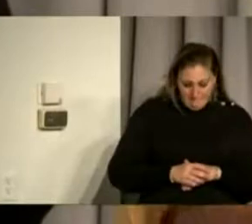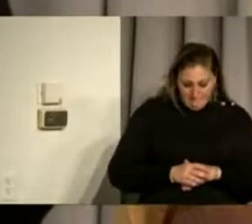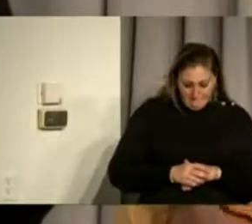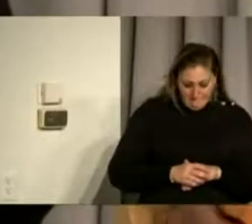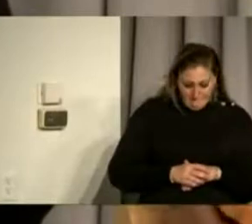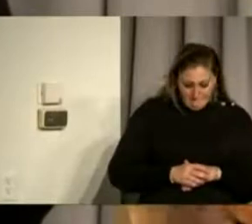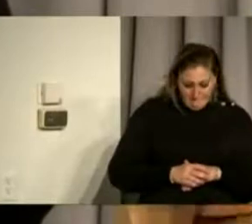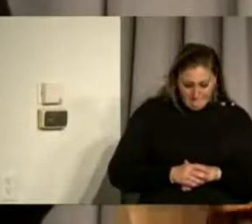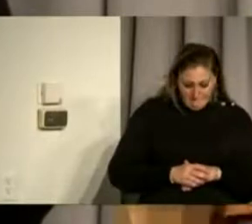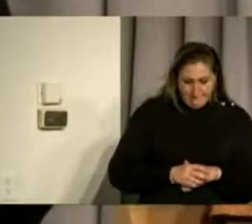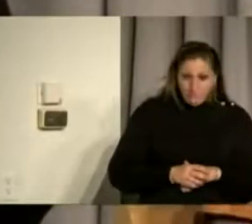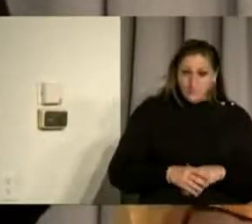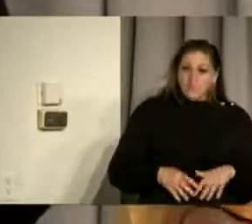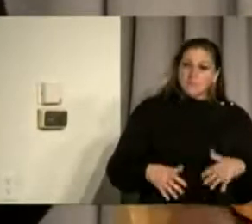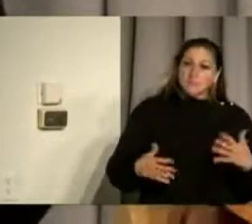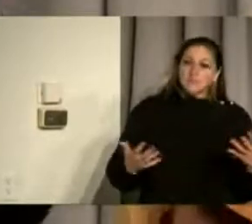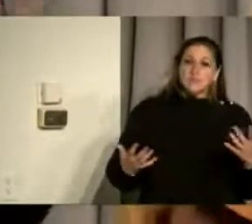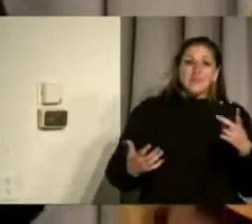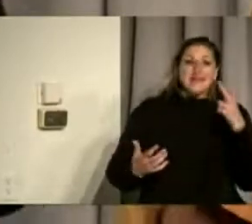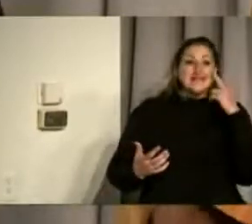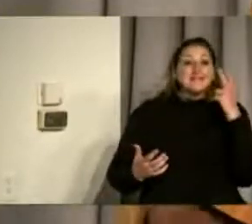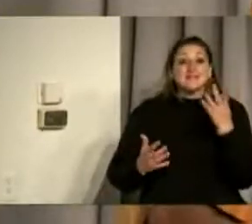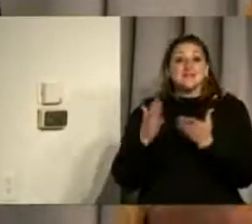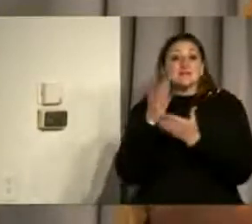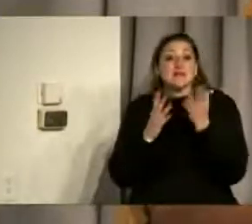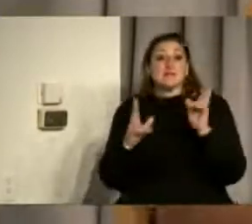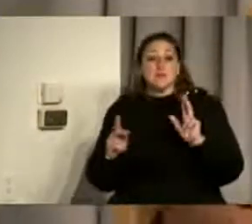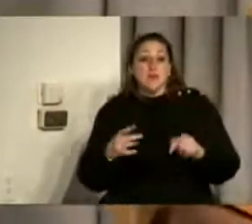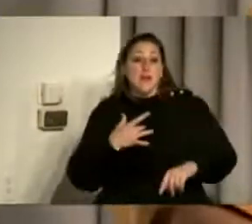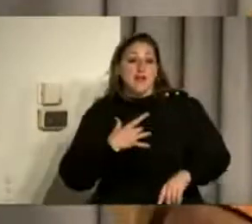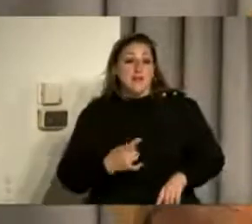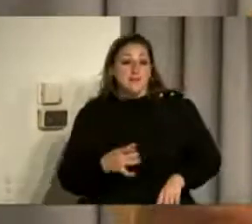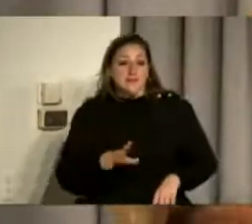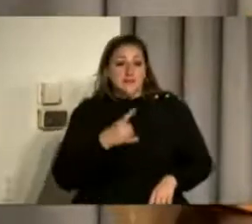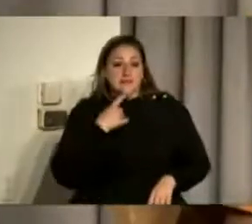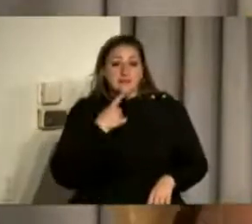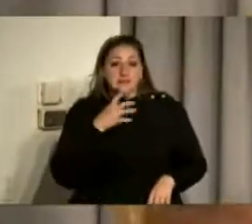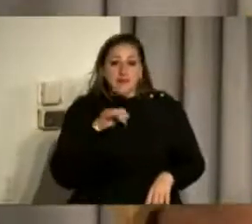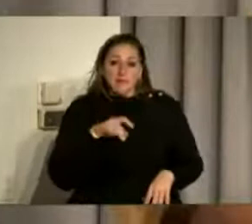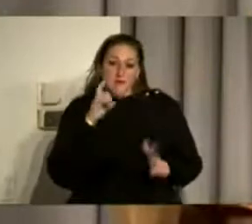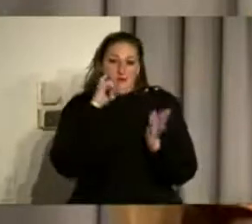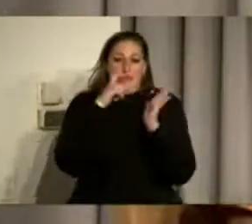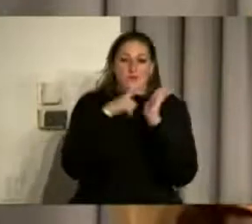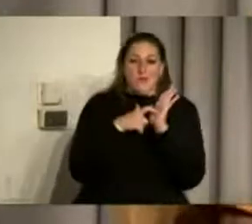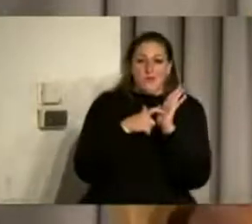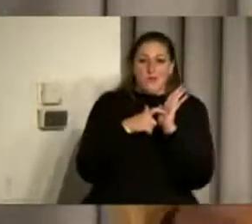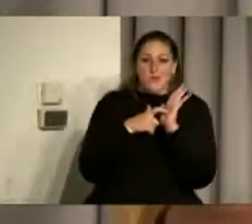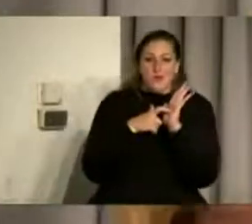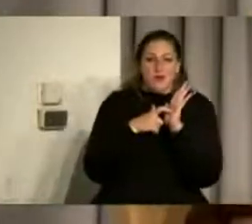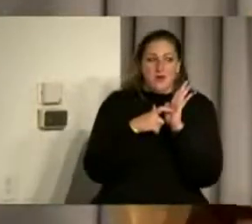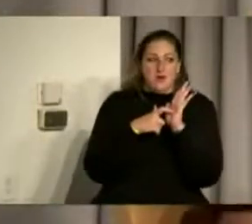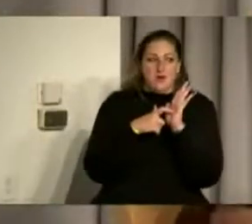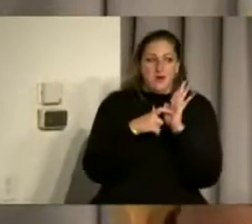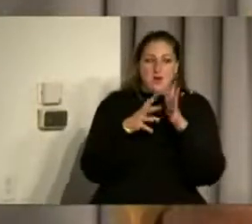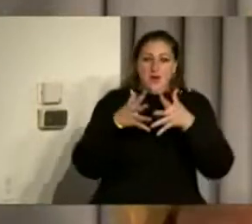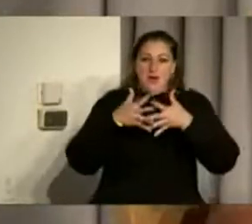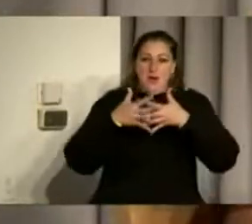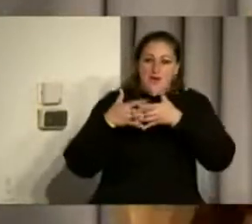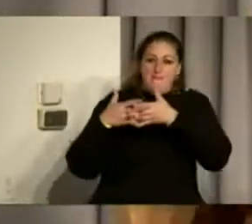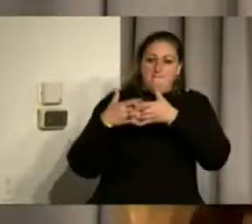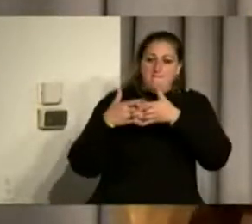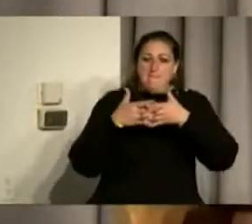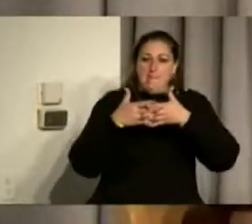But what I seen, and some people don't like me saying it, but I seen the fabric of America being